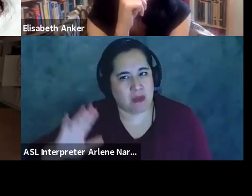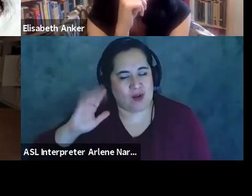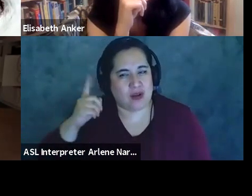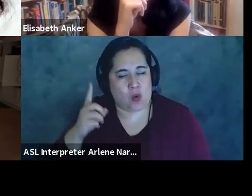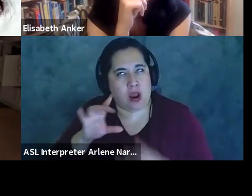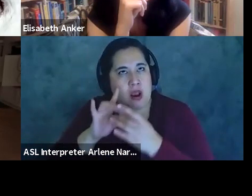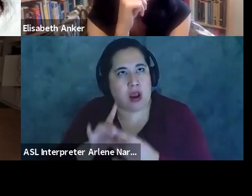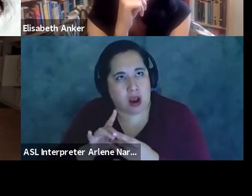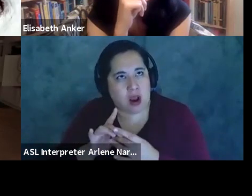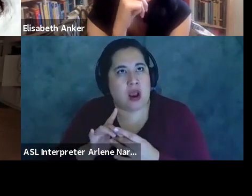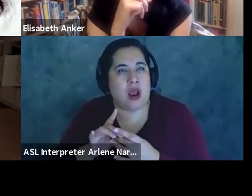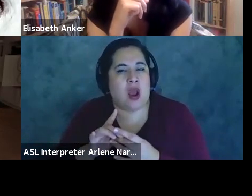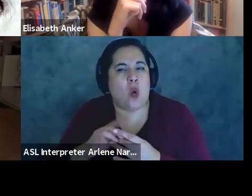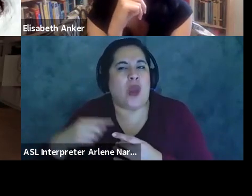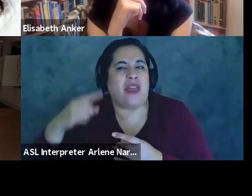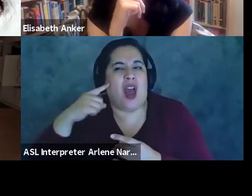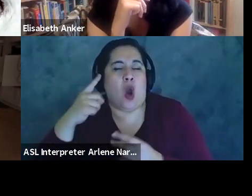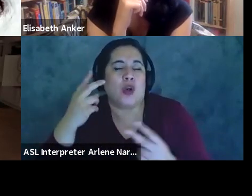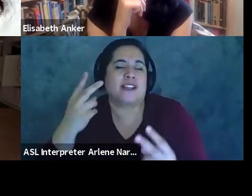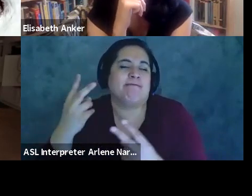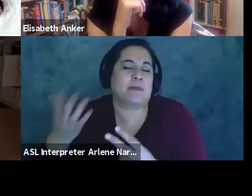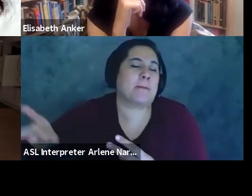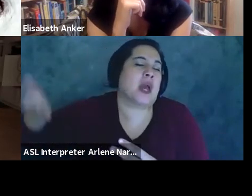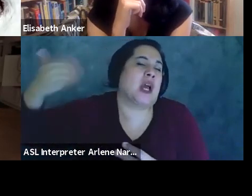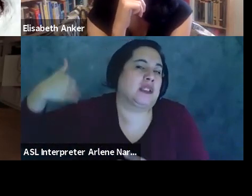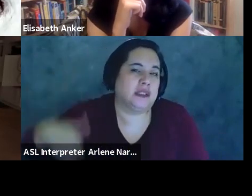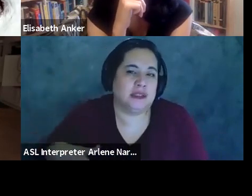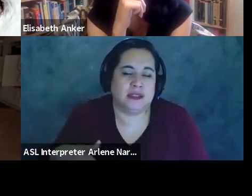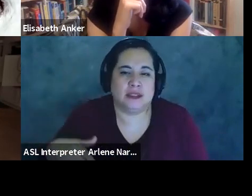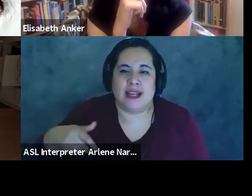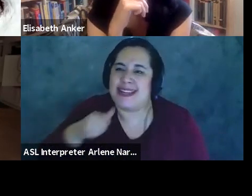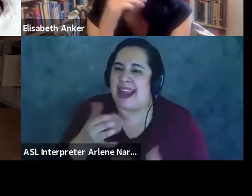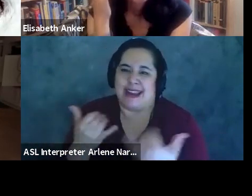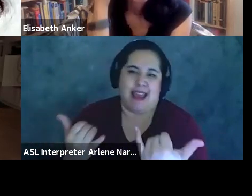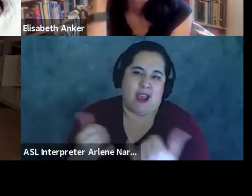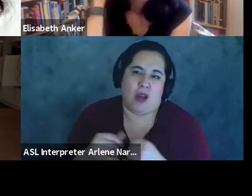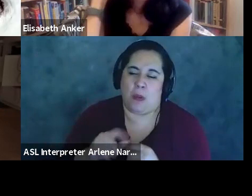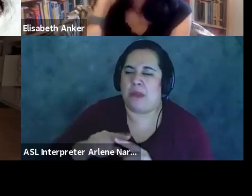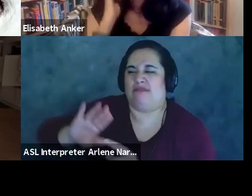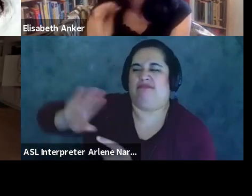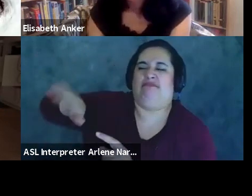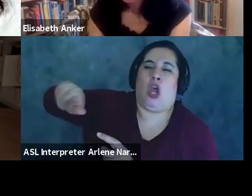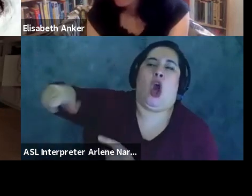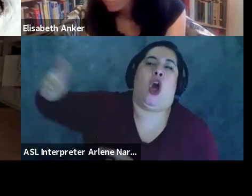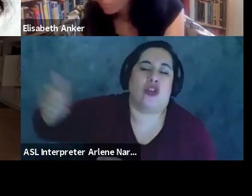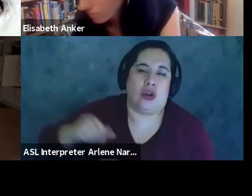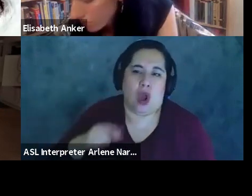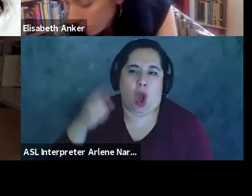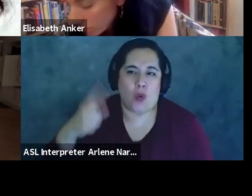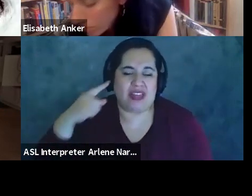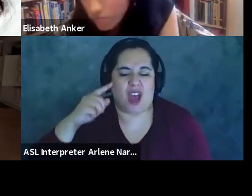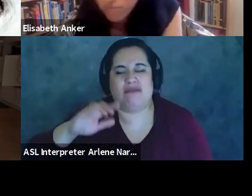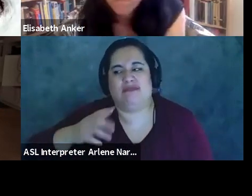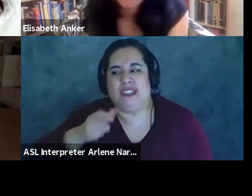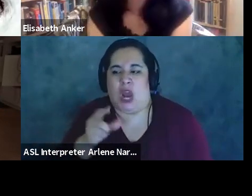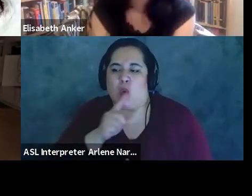with the periphery, with the post-colonial world, with not here, right, but elsewheres. And what do we make